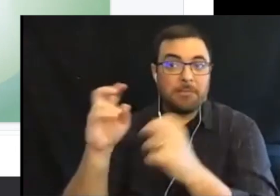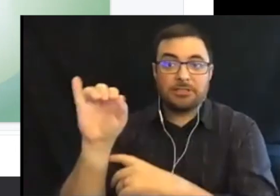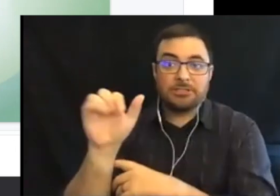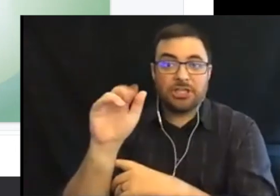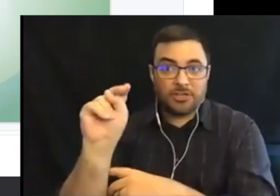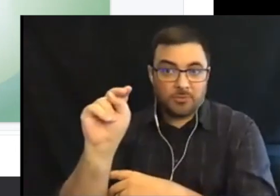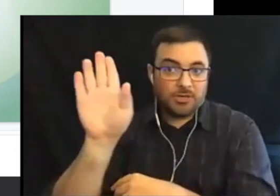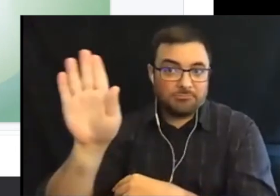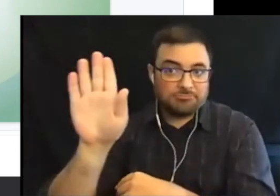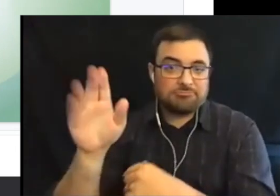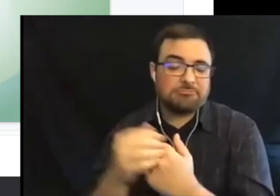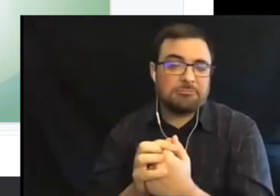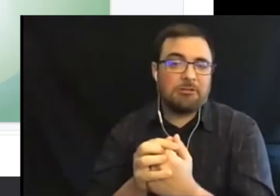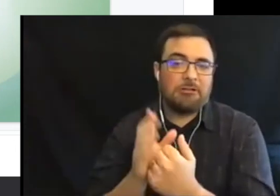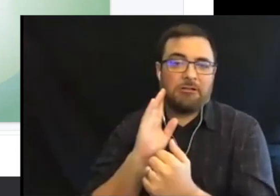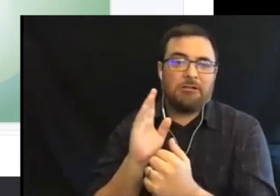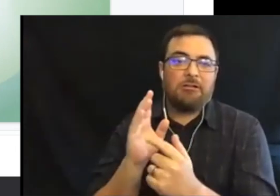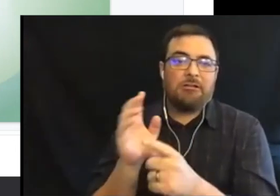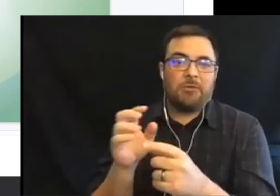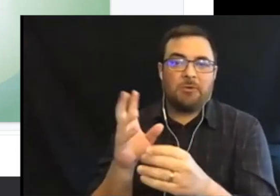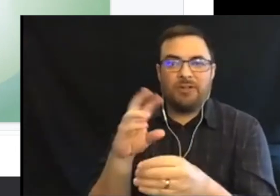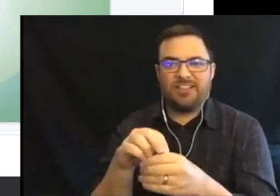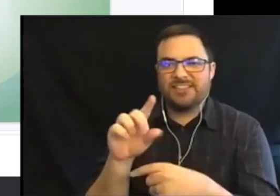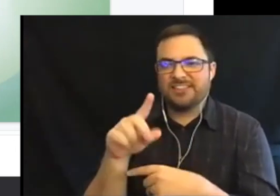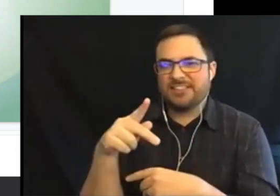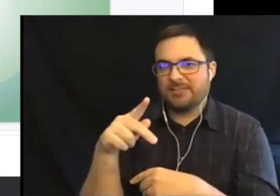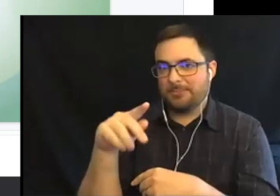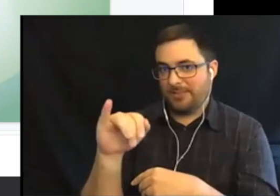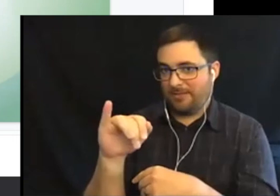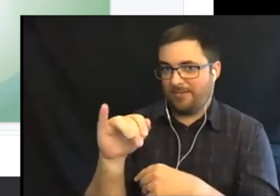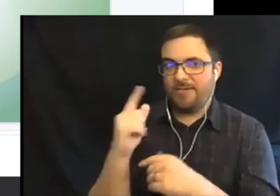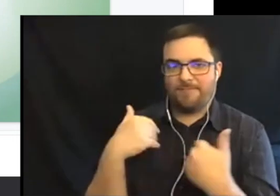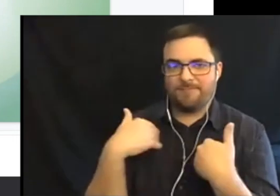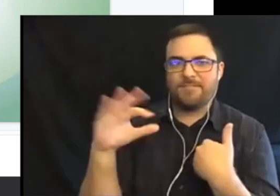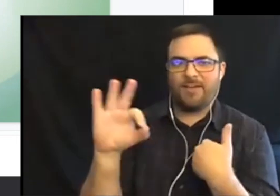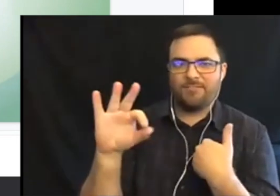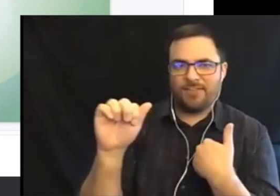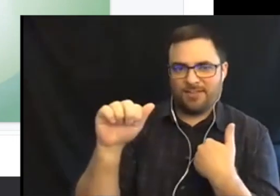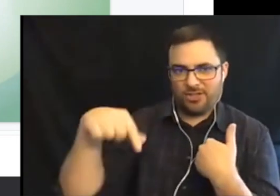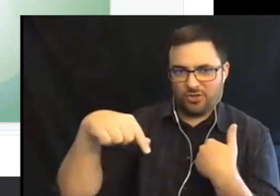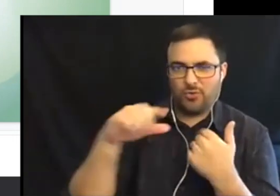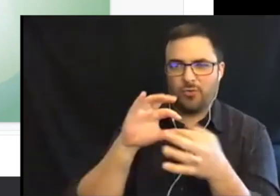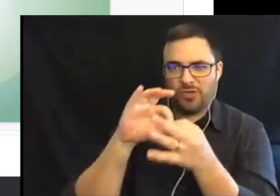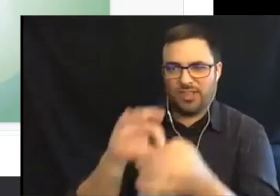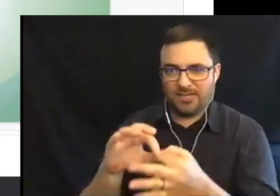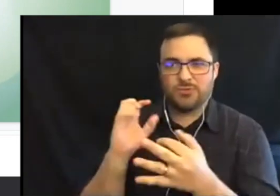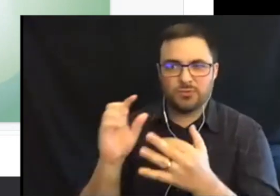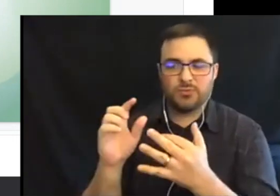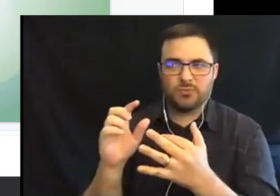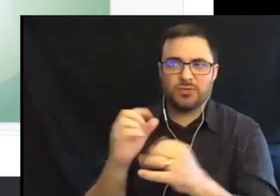is that in the DPI special ed FAQ, there's a section that's actually related